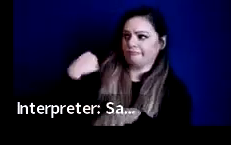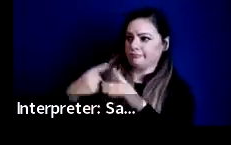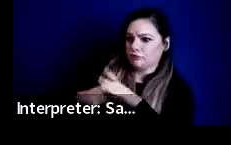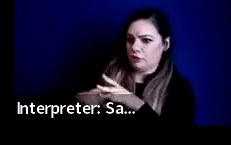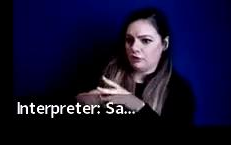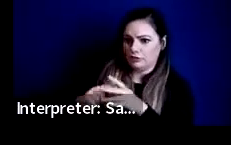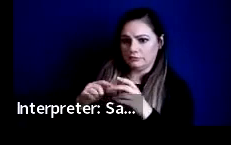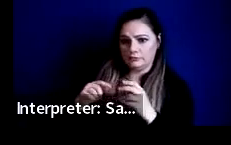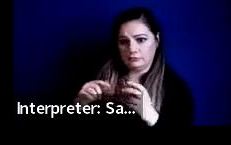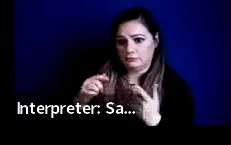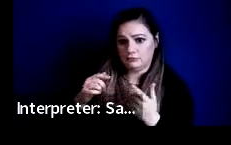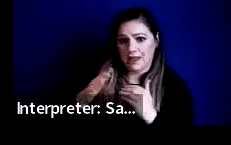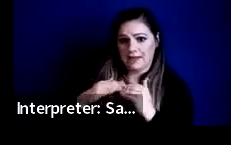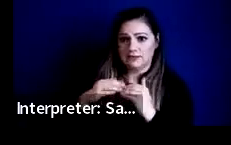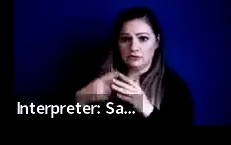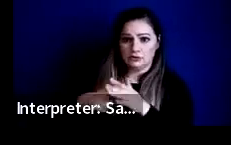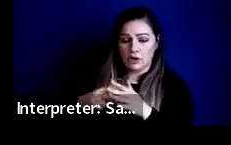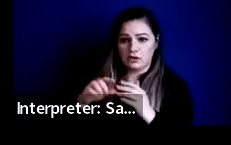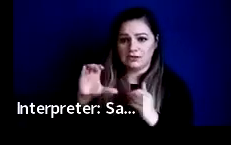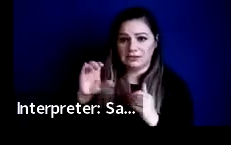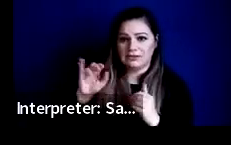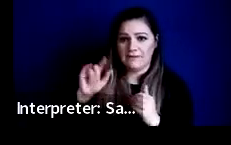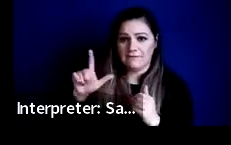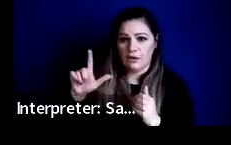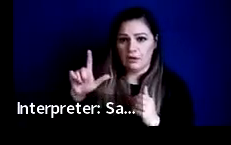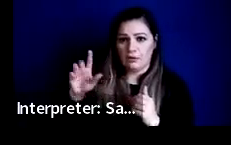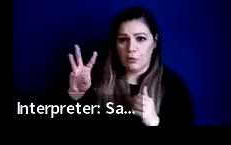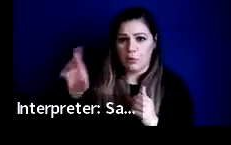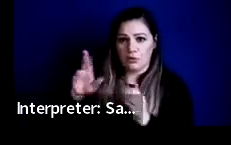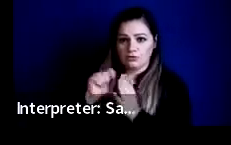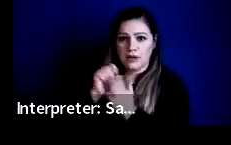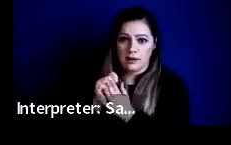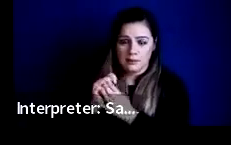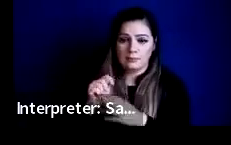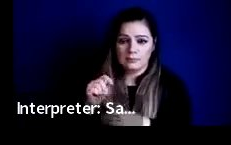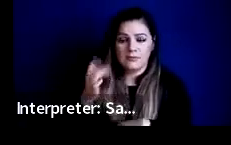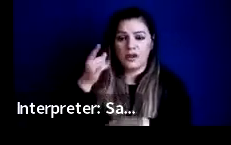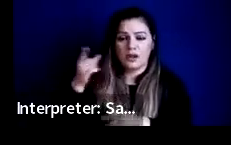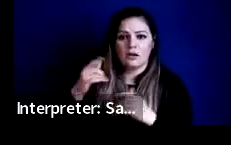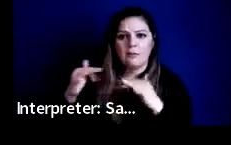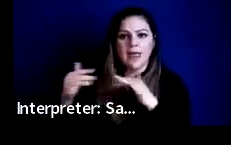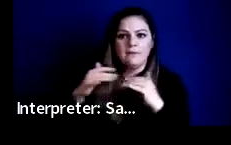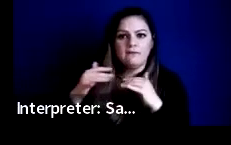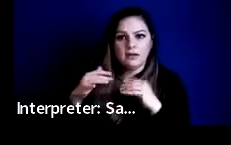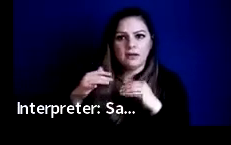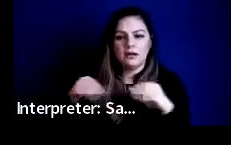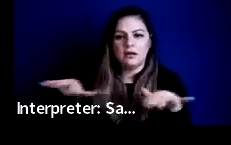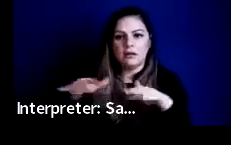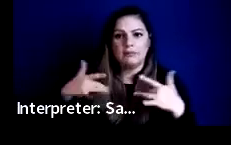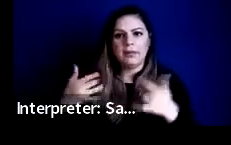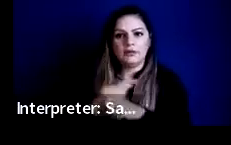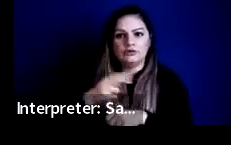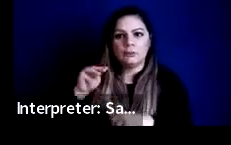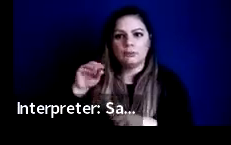to the 19th century, when morphine was being used on the battlefield to treat wounds,